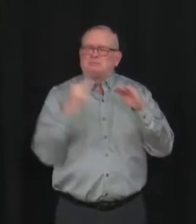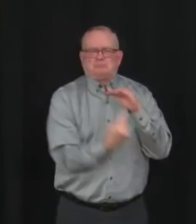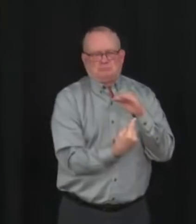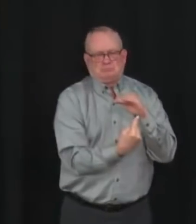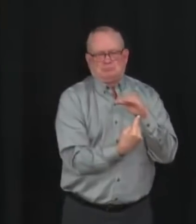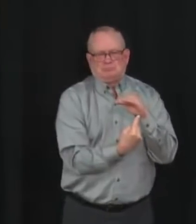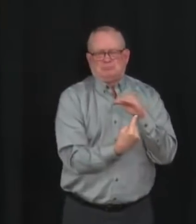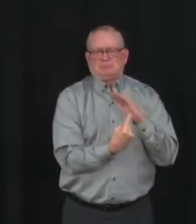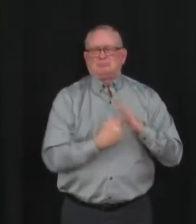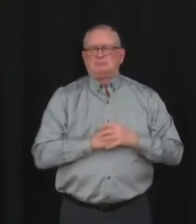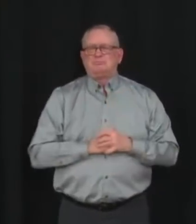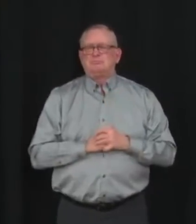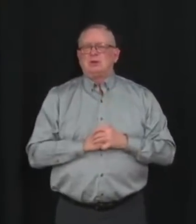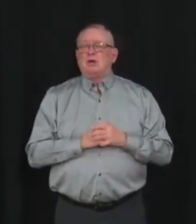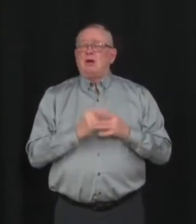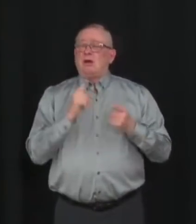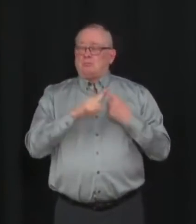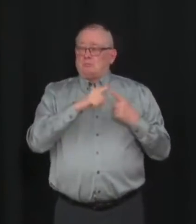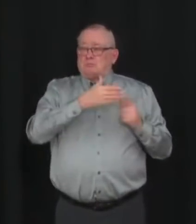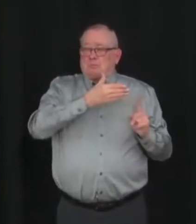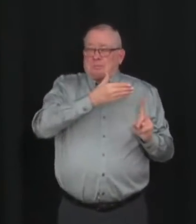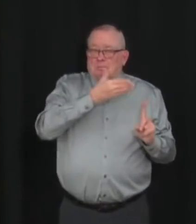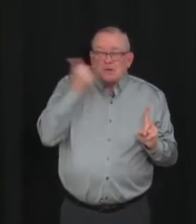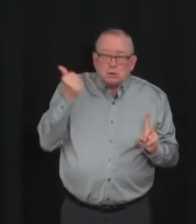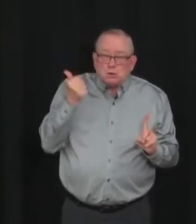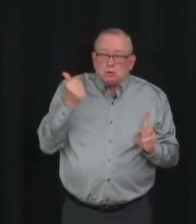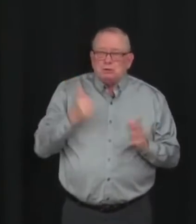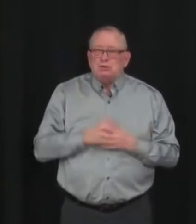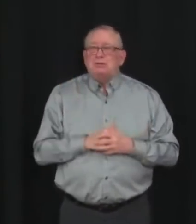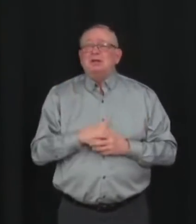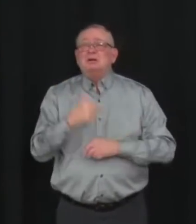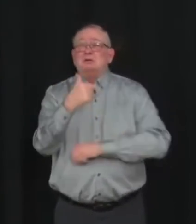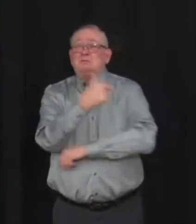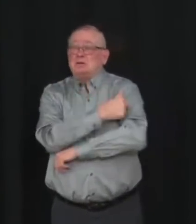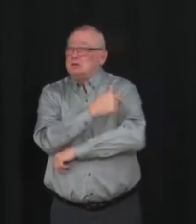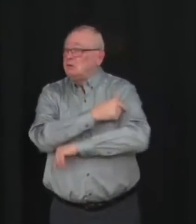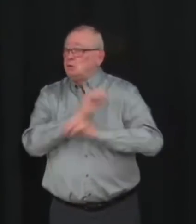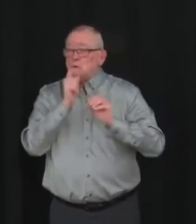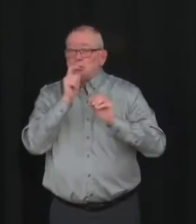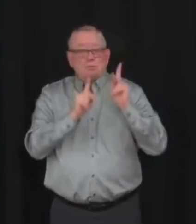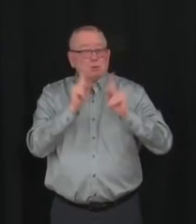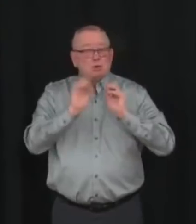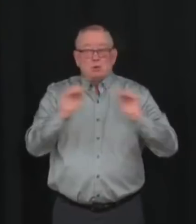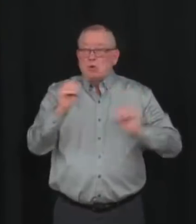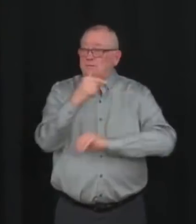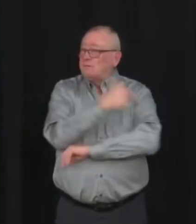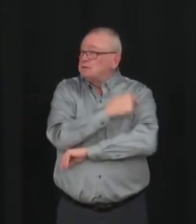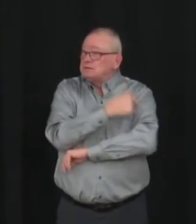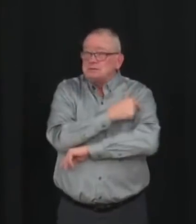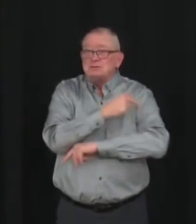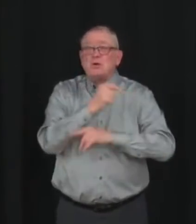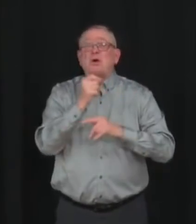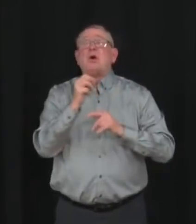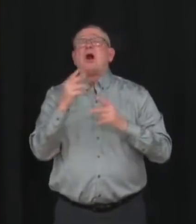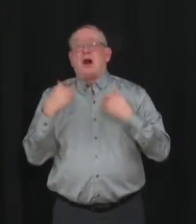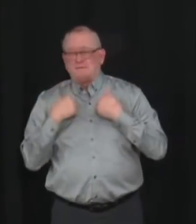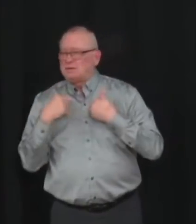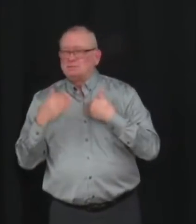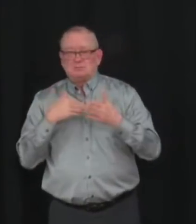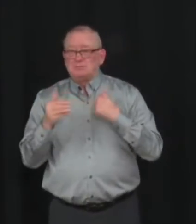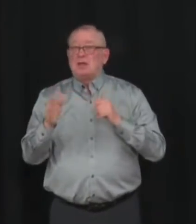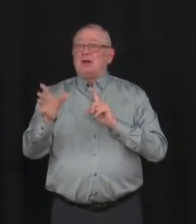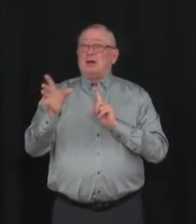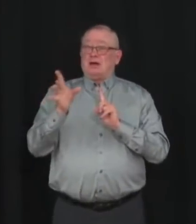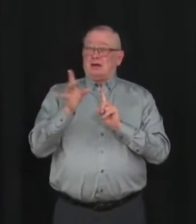not, confirmed to have COVID or not. As well, anyone who is unvaccinated must still isolate for